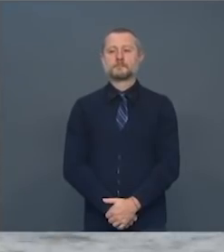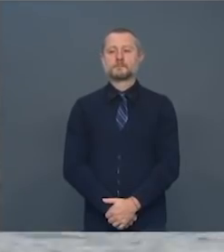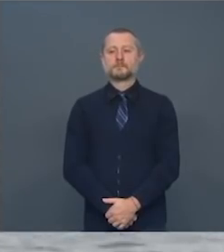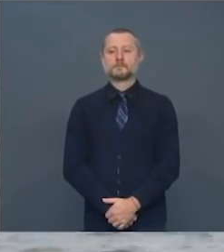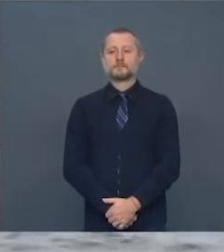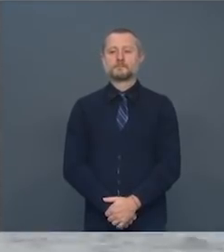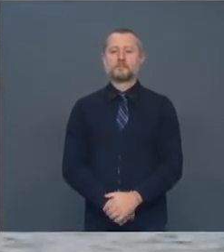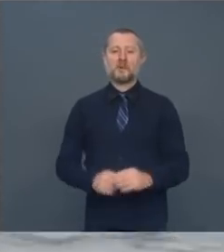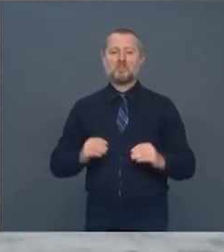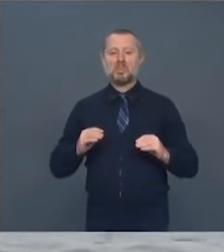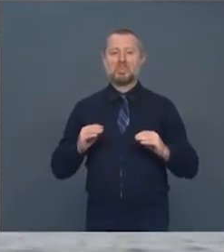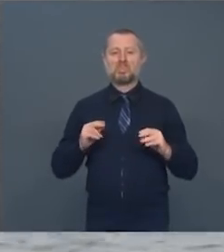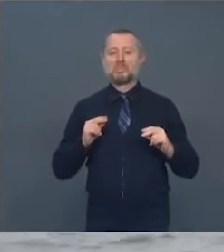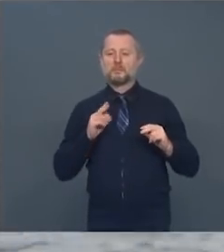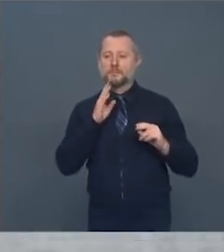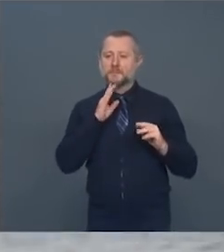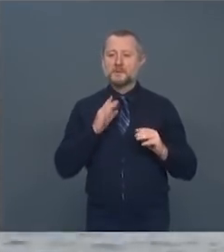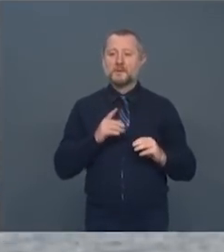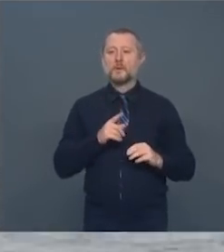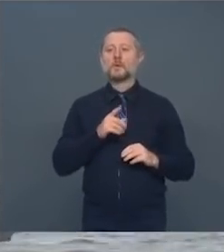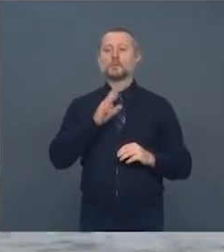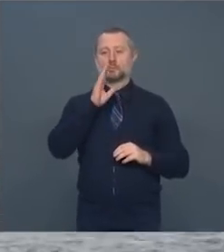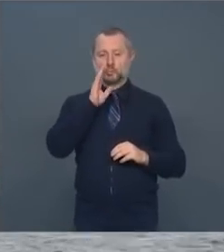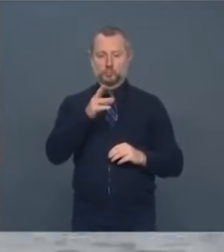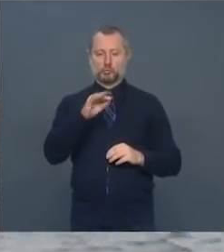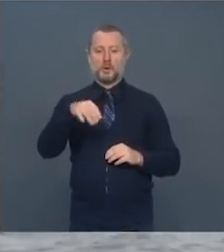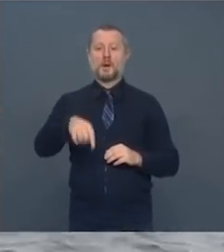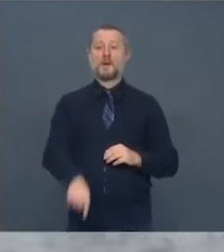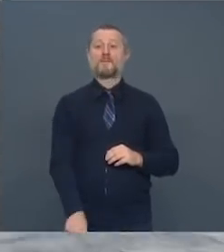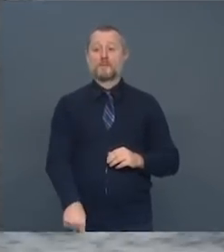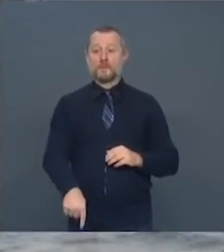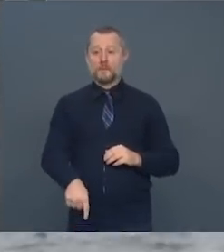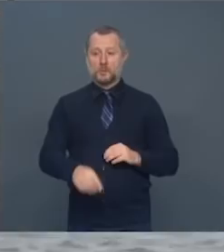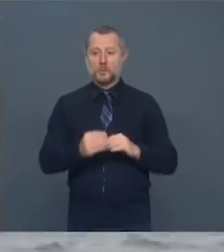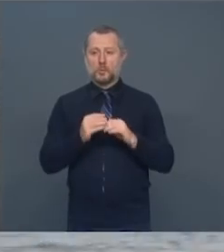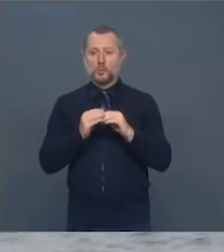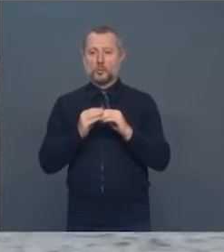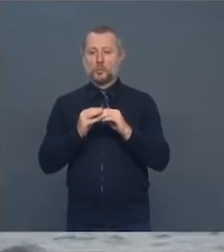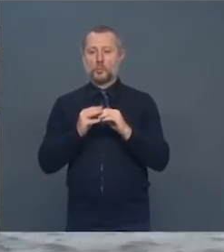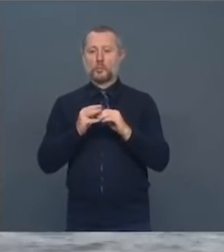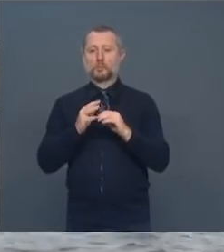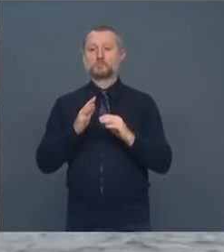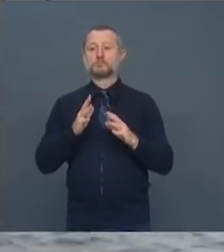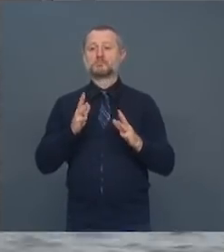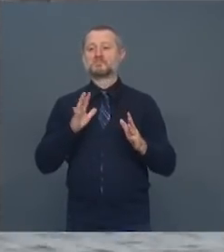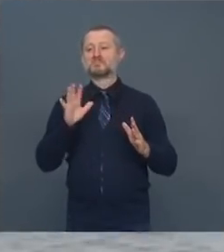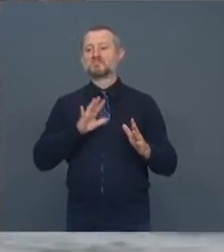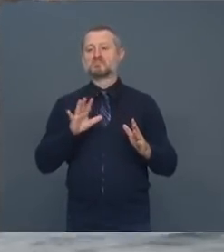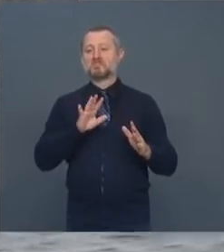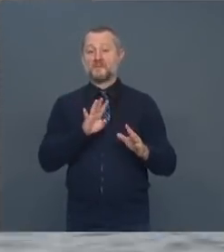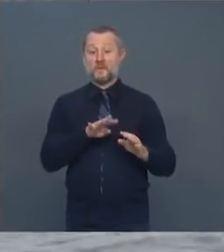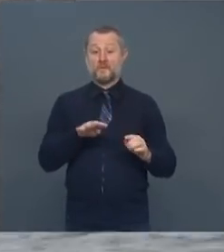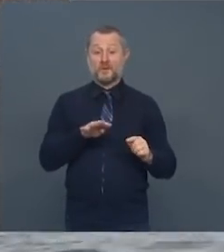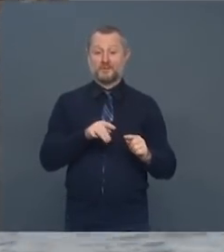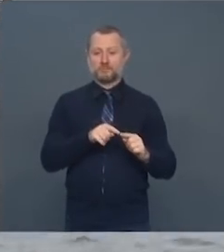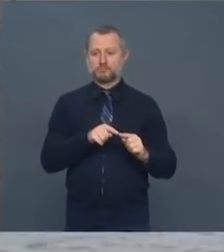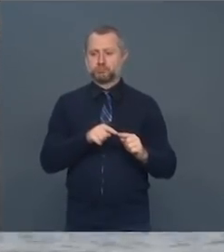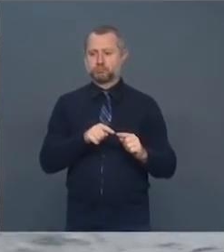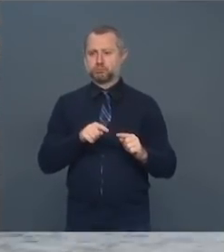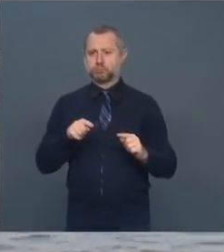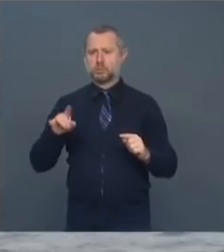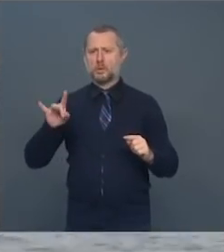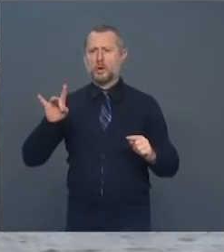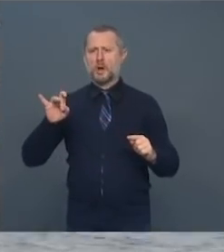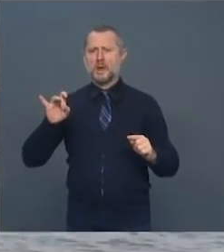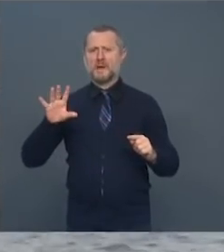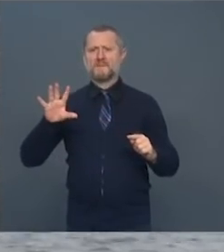from 744, we're growing it to 850. We want to watch. Really? Okay. Yep. 744. How far along are you with the 744?